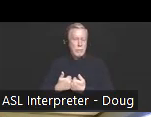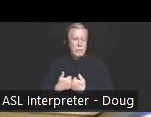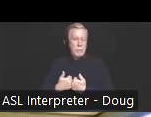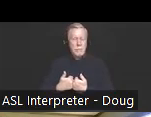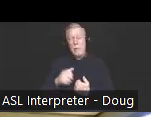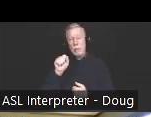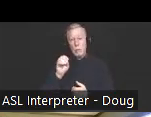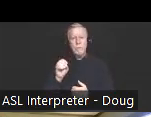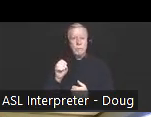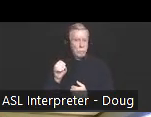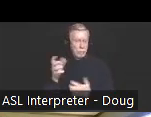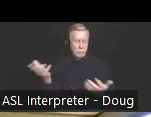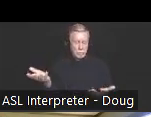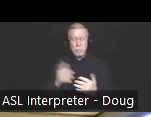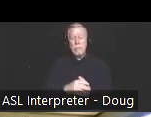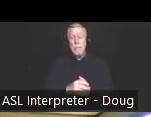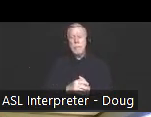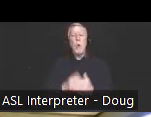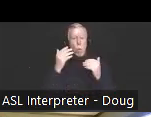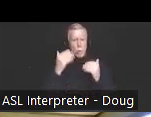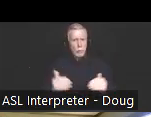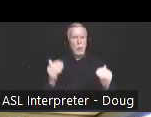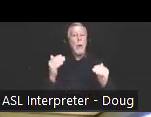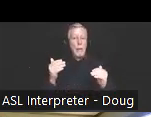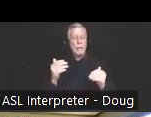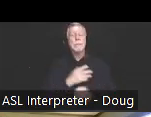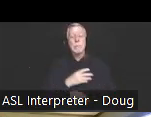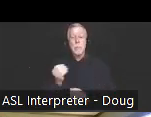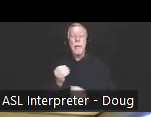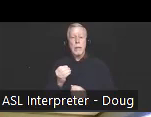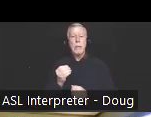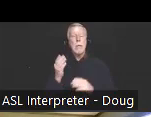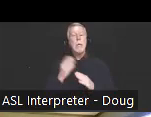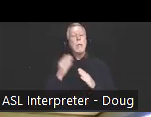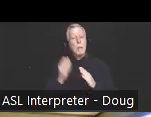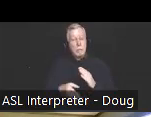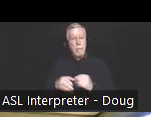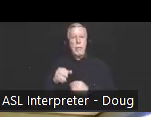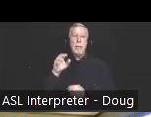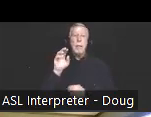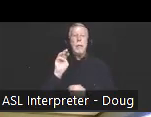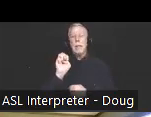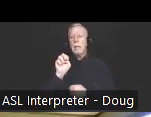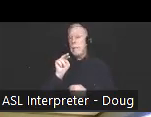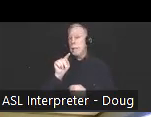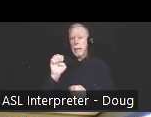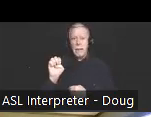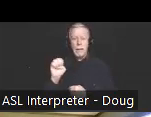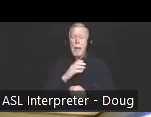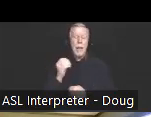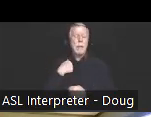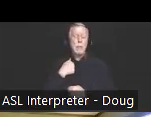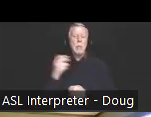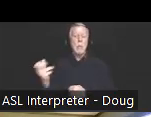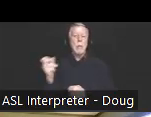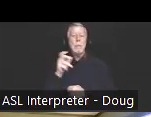So with that, why don't you go ahead and complete the Menti, and then we'll come back in just a couple of minutes